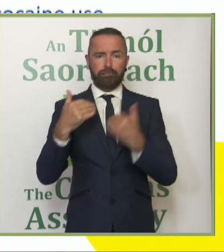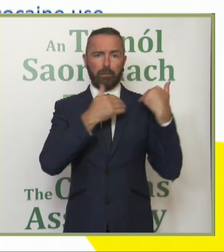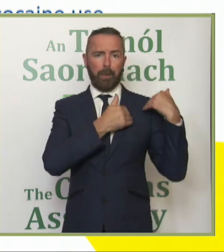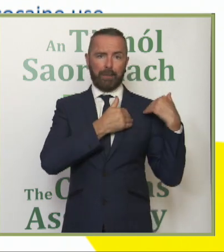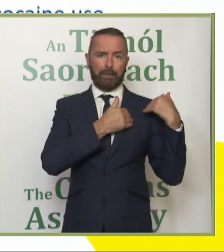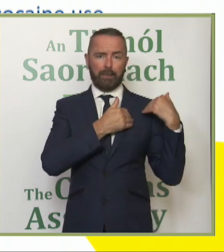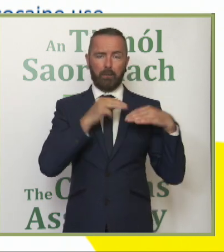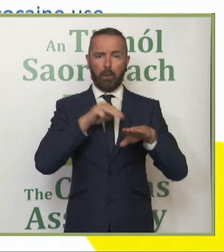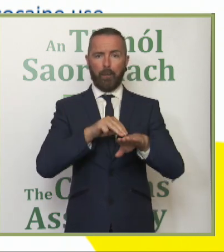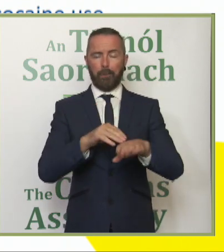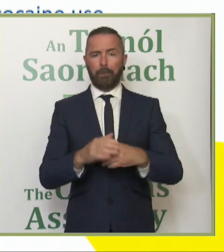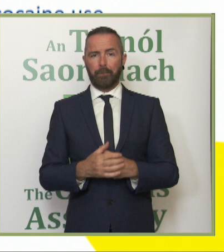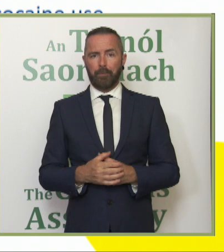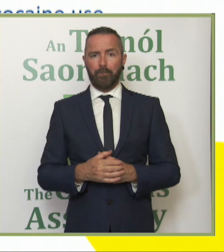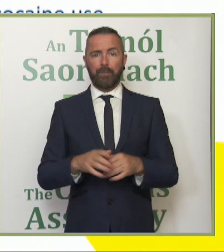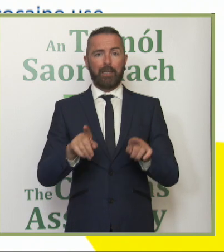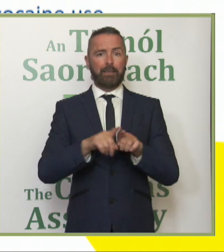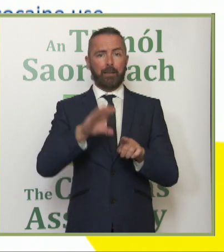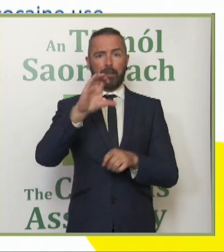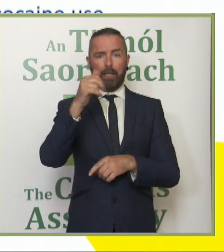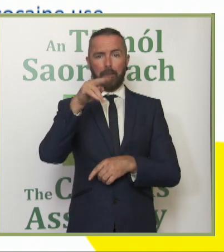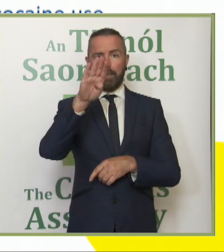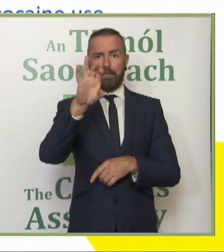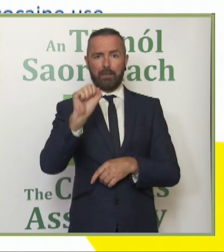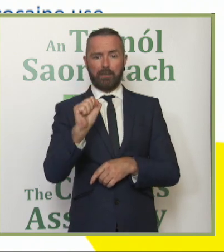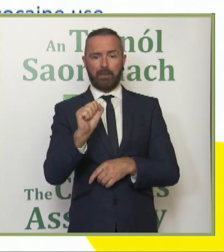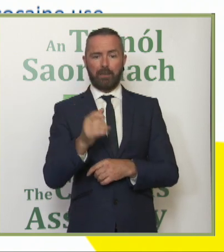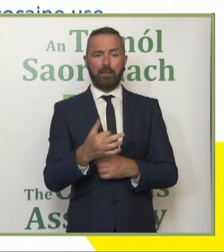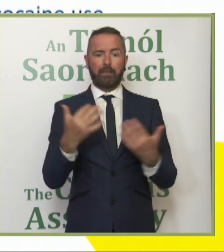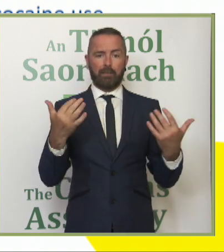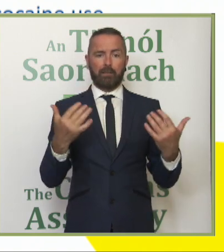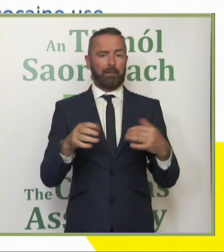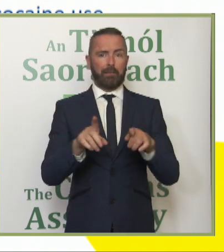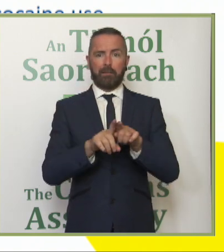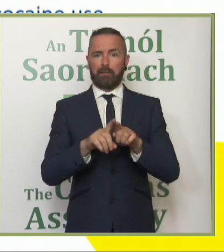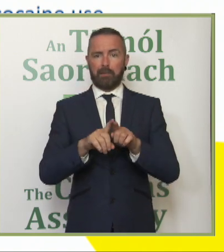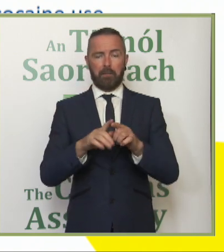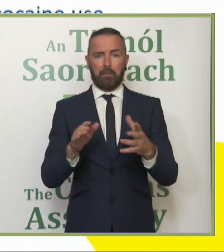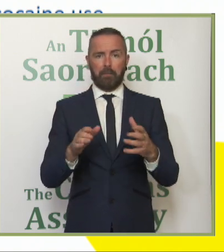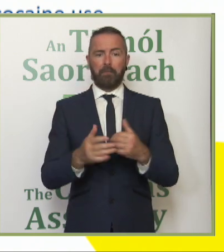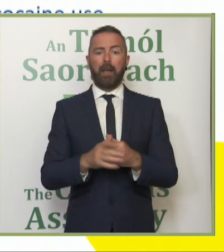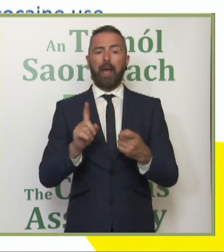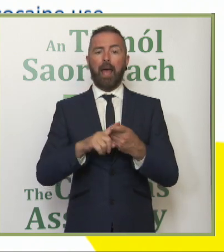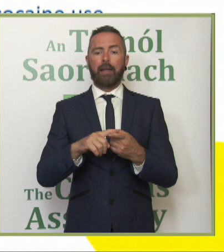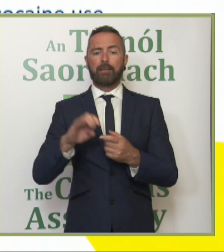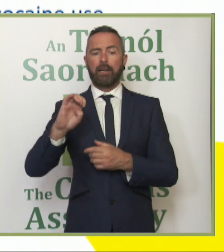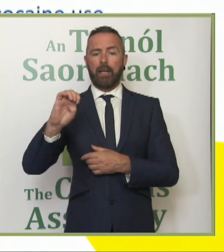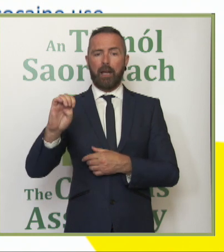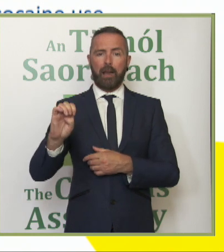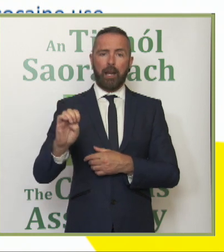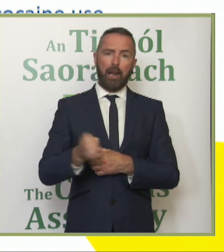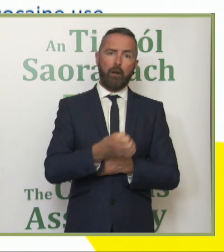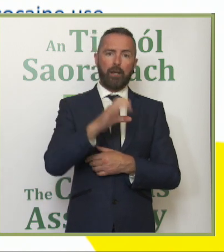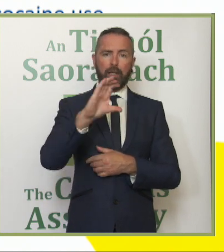later age. Early cannabis use is a predictor for cannabis use disorder, as Deirdre talked about earlier. And early cannabis